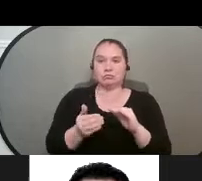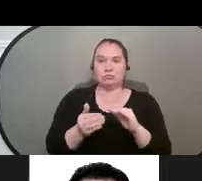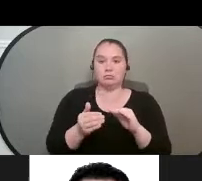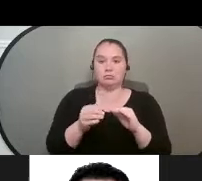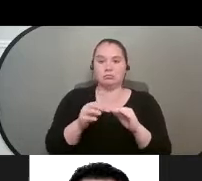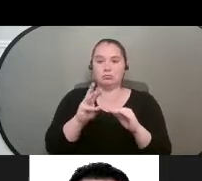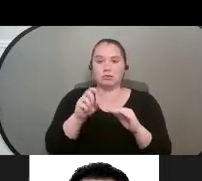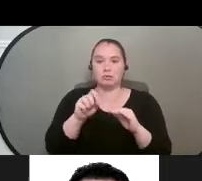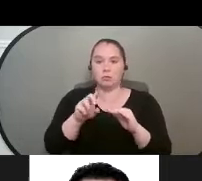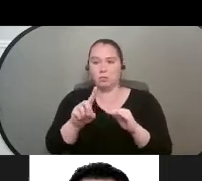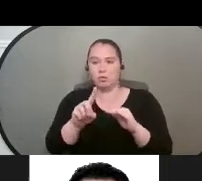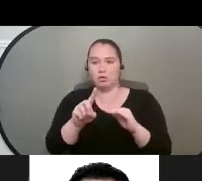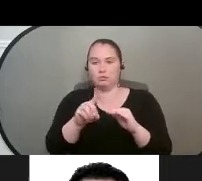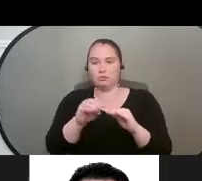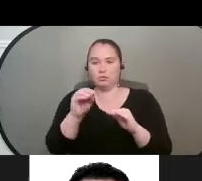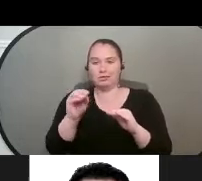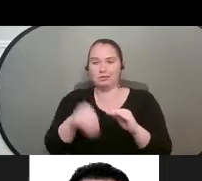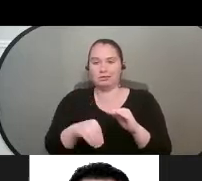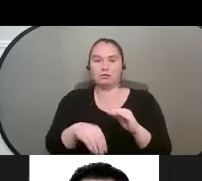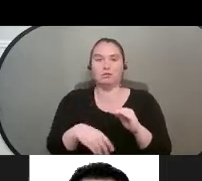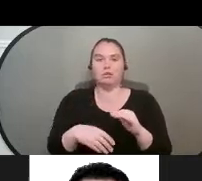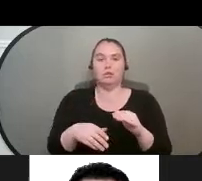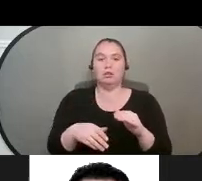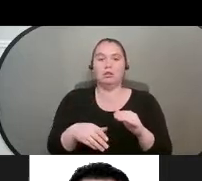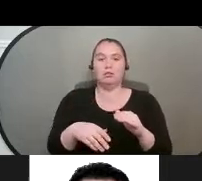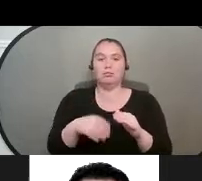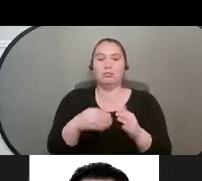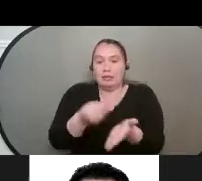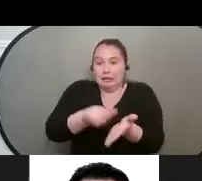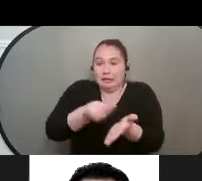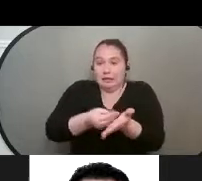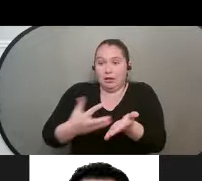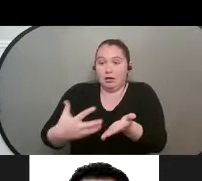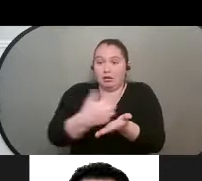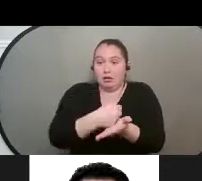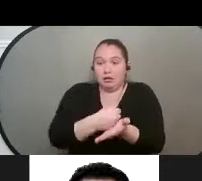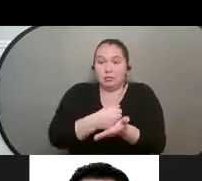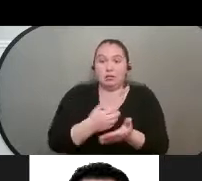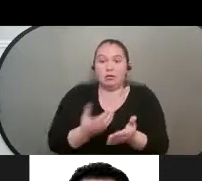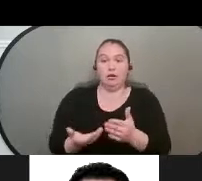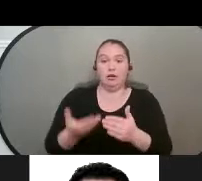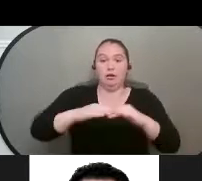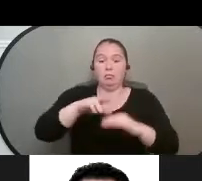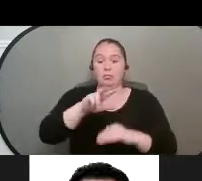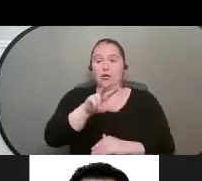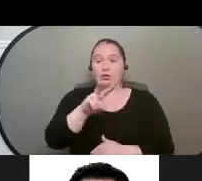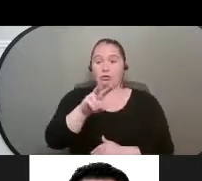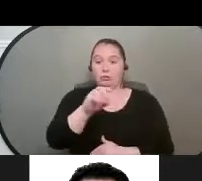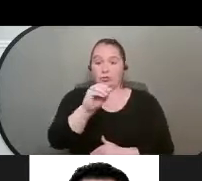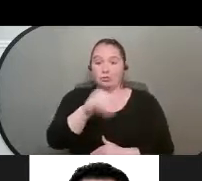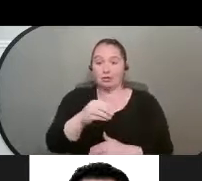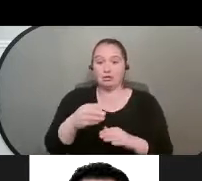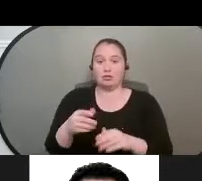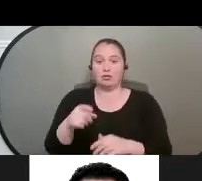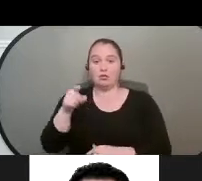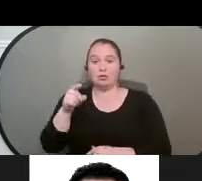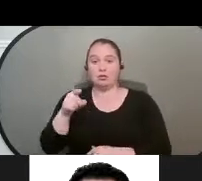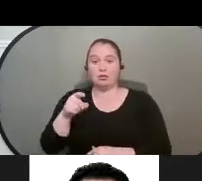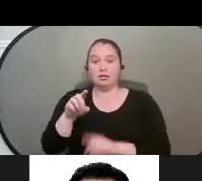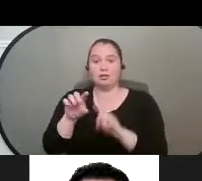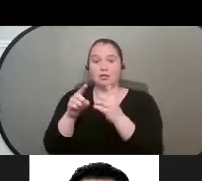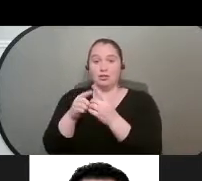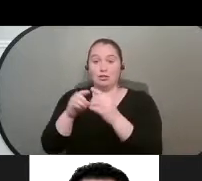household income has gone up about 32%, and the number of households has gone up about 9.6%.